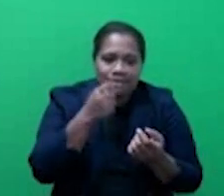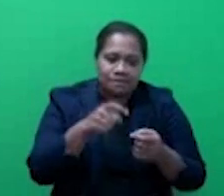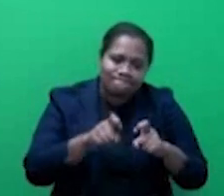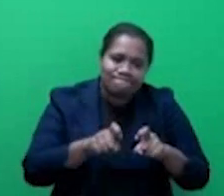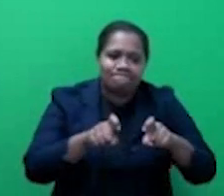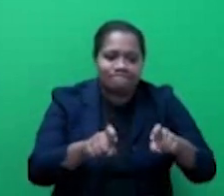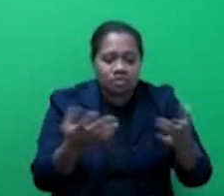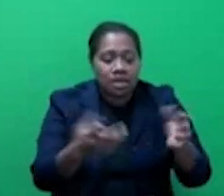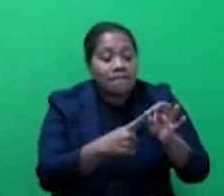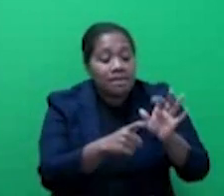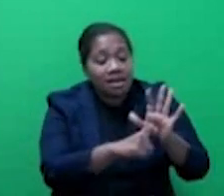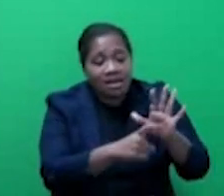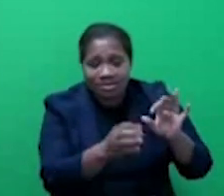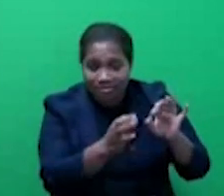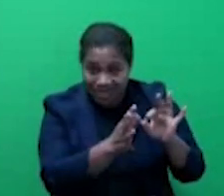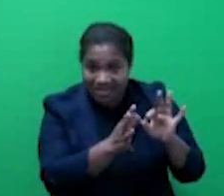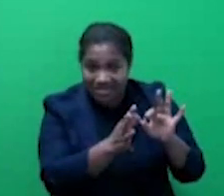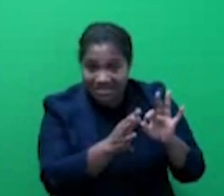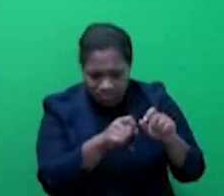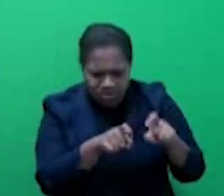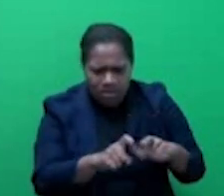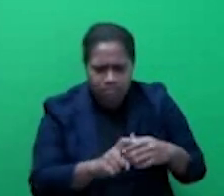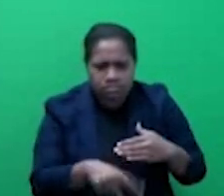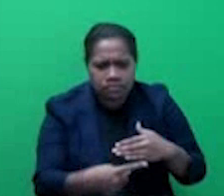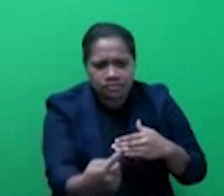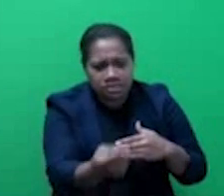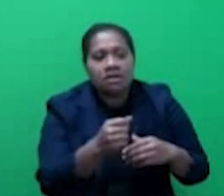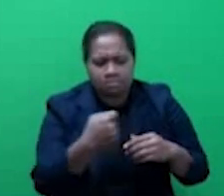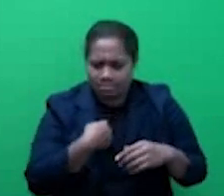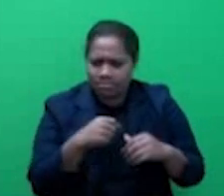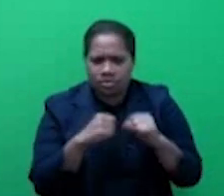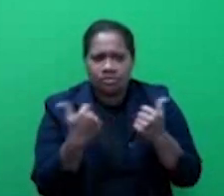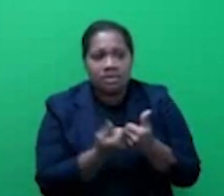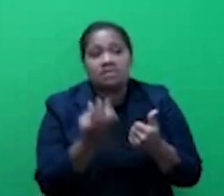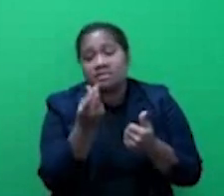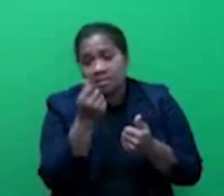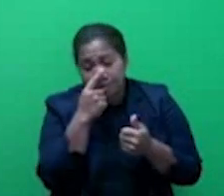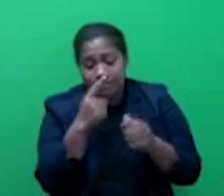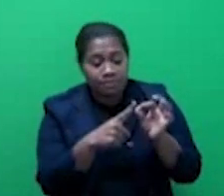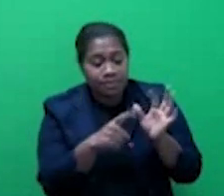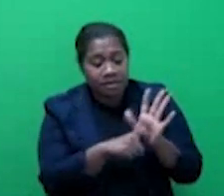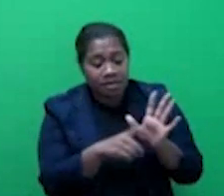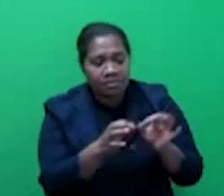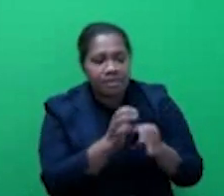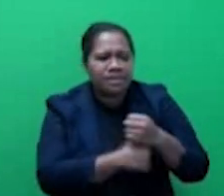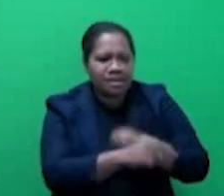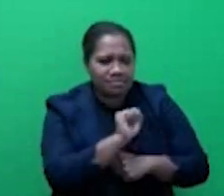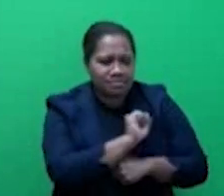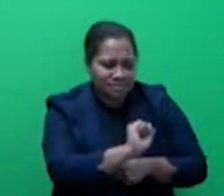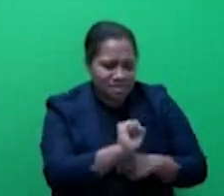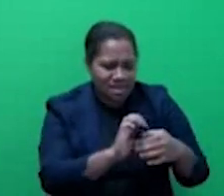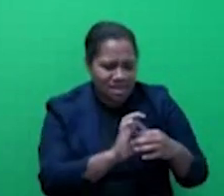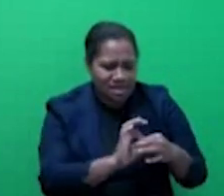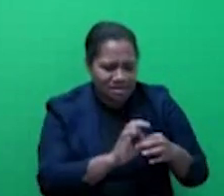the PRB flats. I agree. For some people, PRB flat has become their permanent home, and they've been living